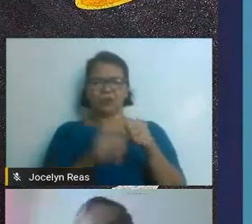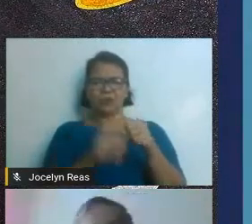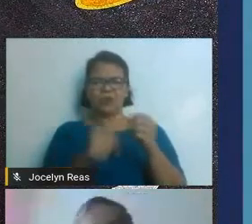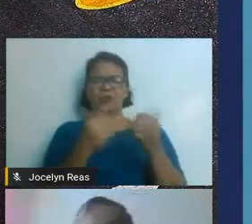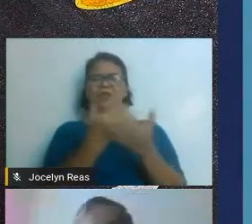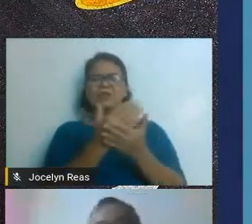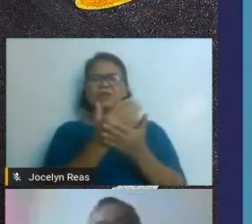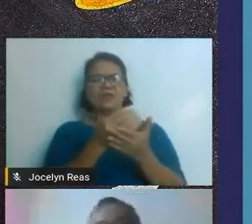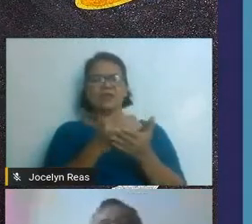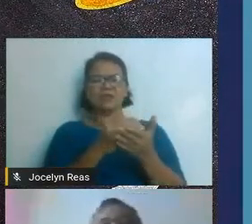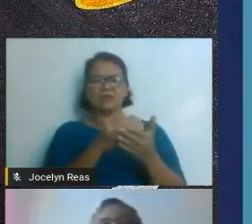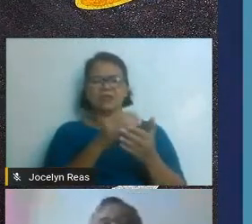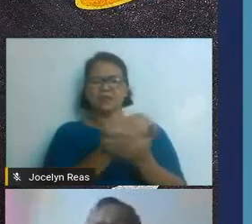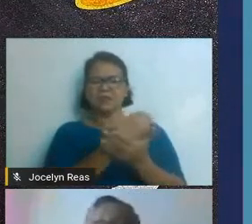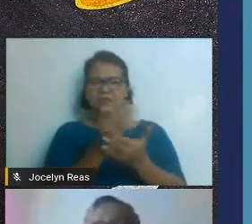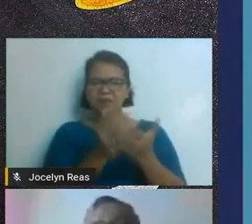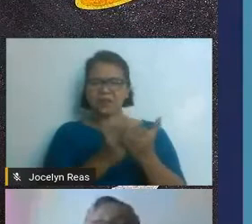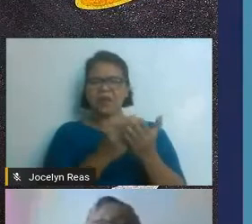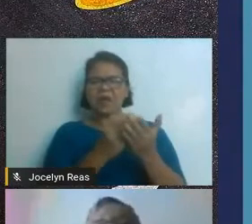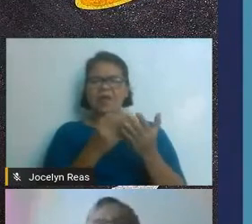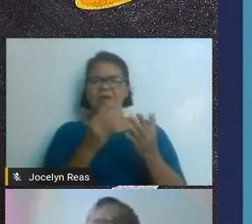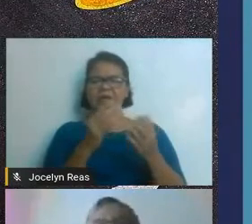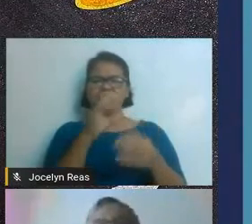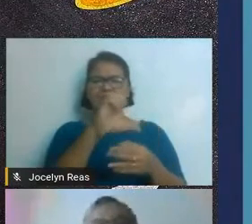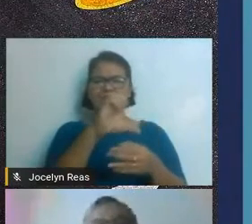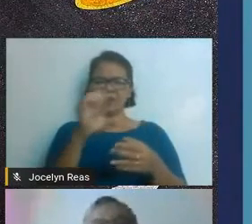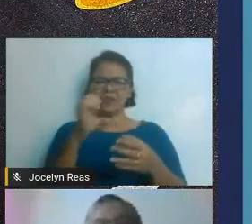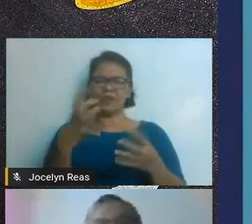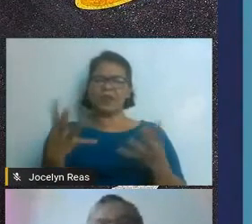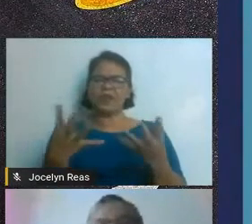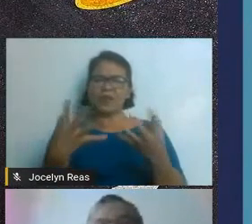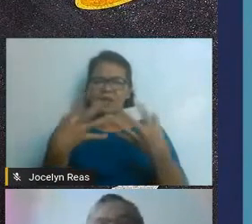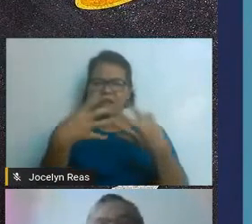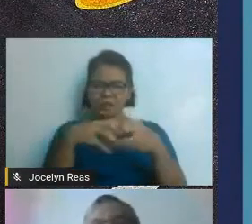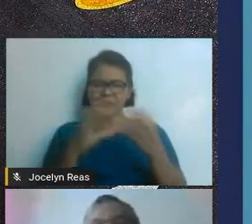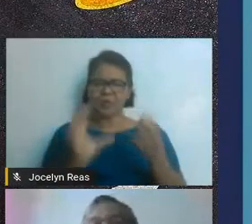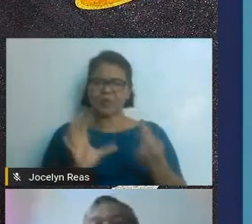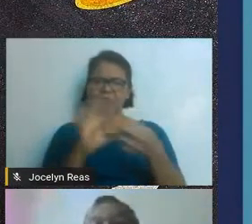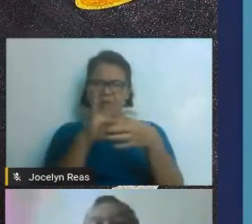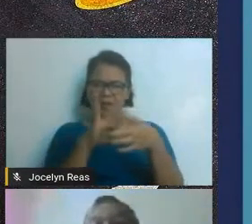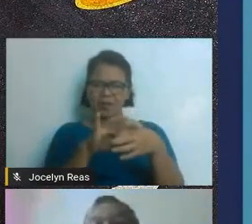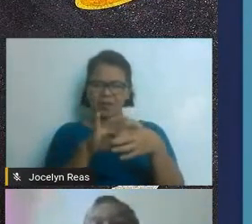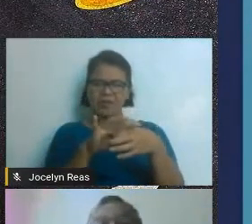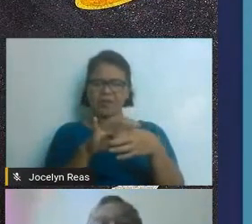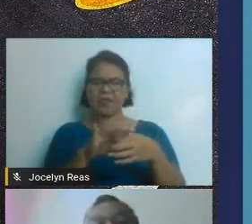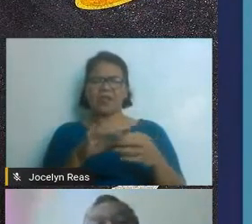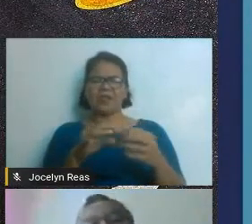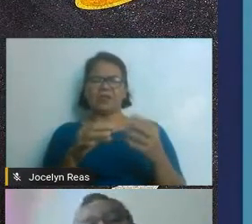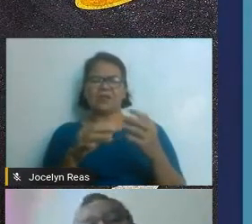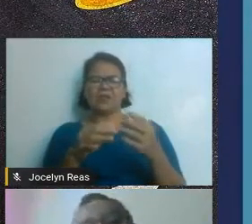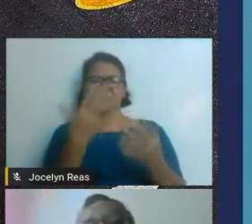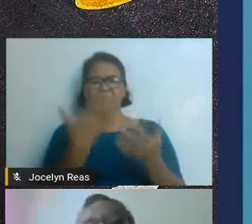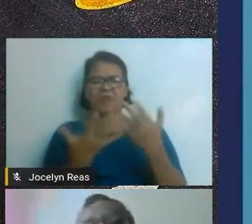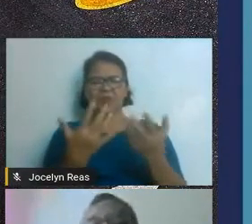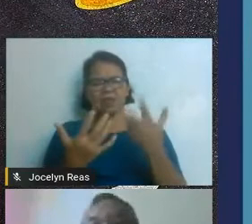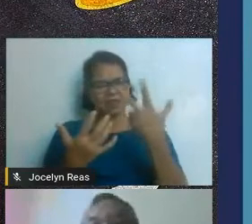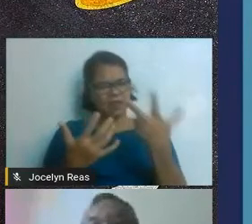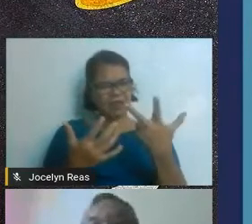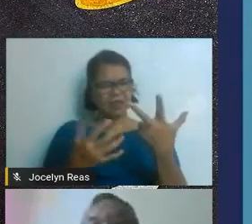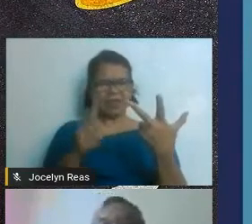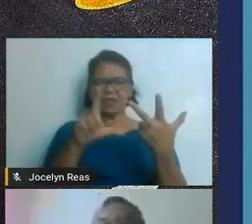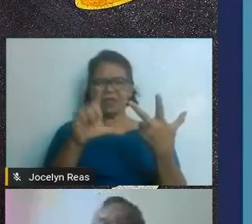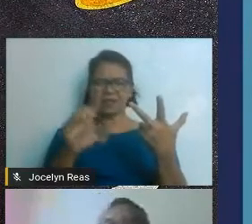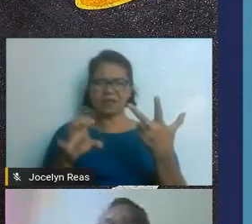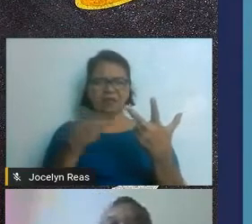merged or clustered. In cases where two or more learning competencies have the same objective or